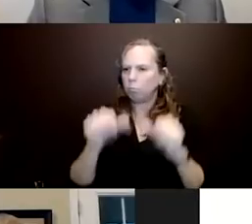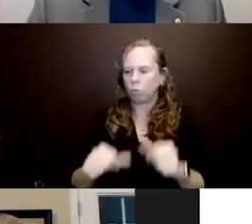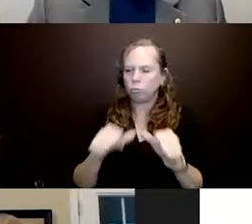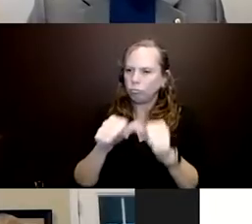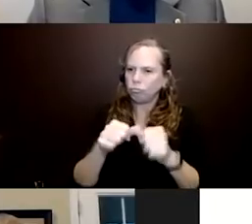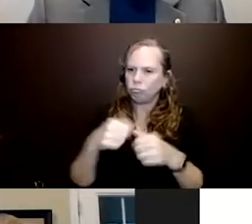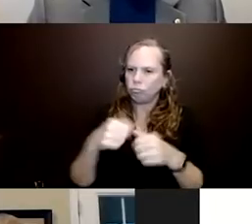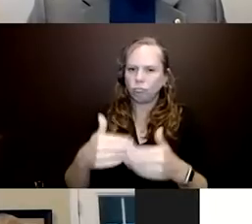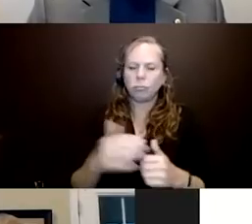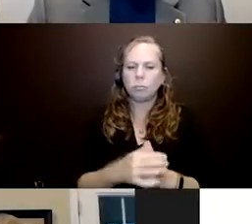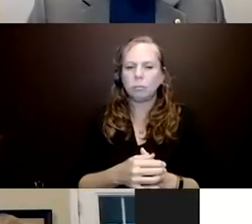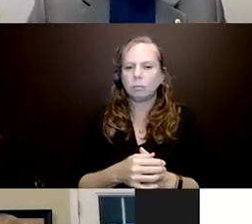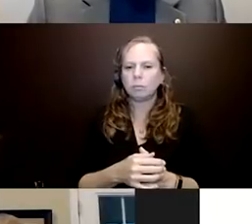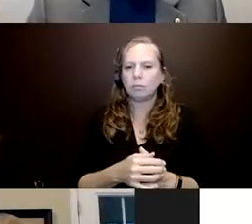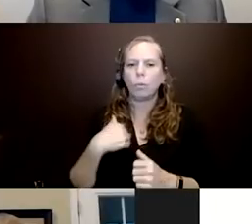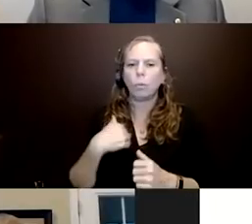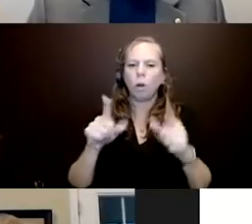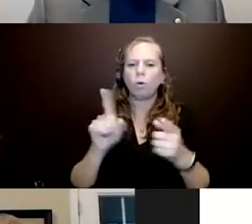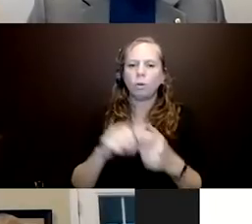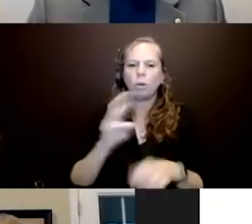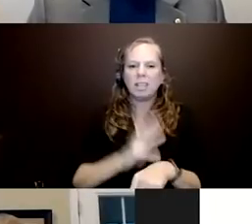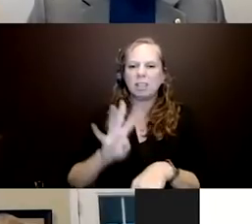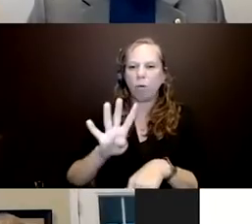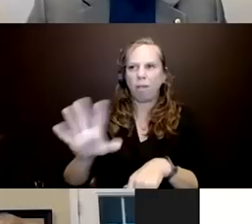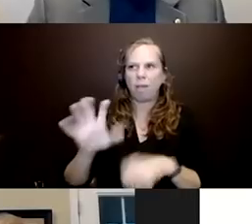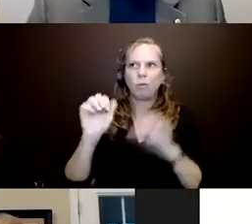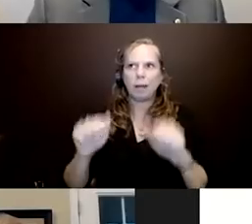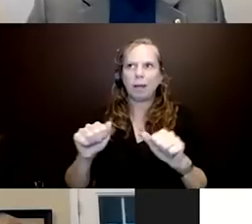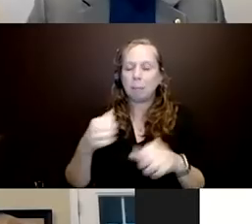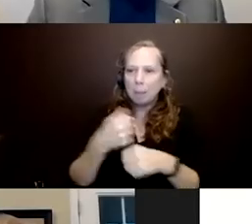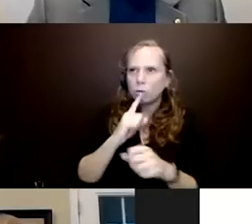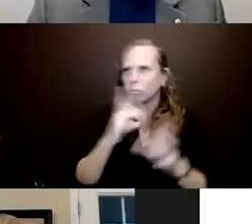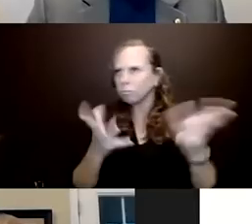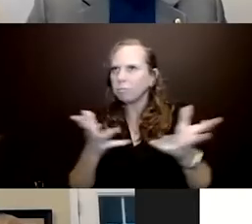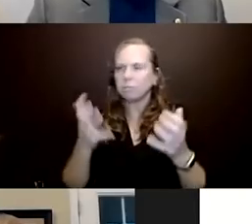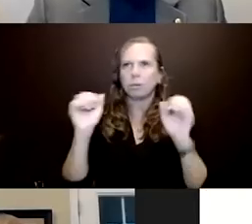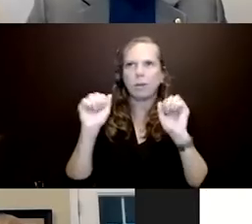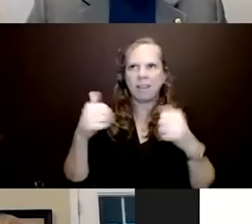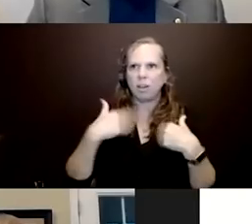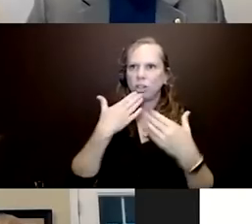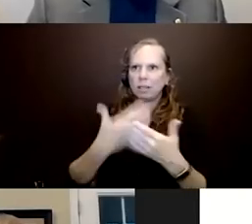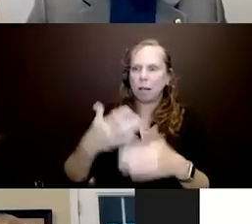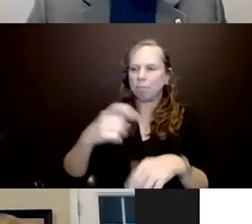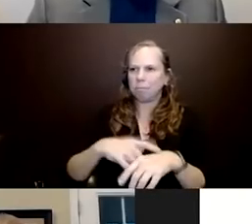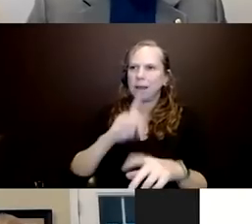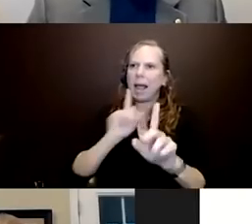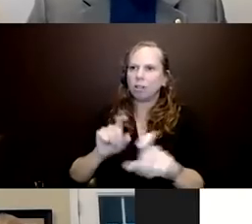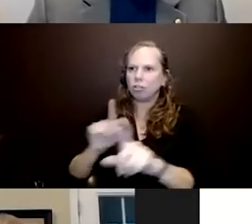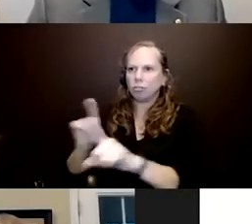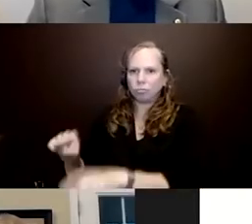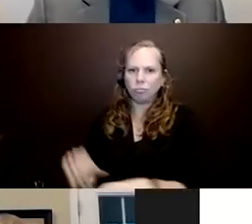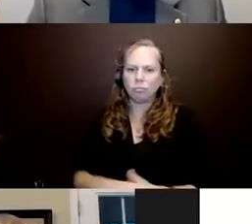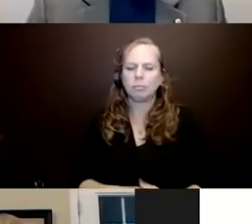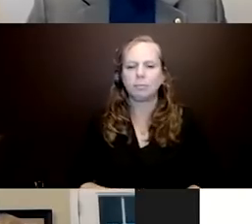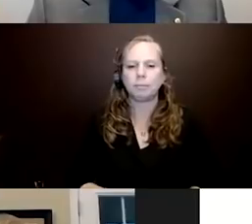panelists or game for it. We'll go till 6:45 to make sure we can have a good amount of time to get to your questions.